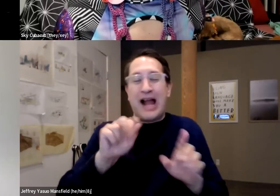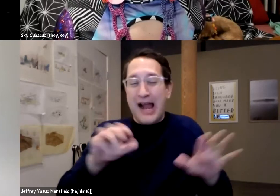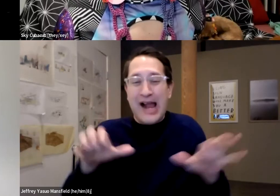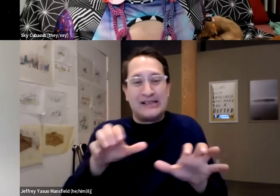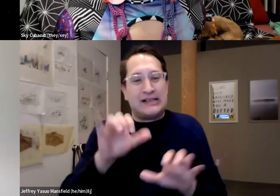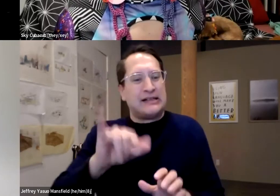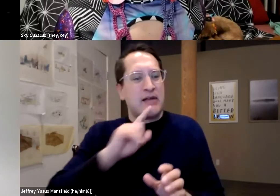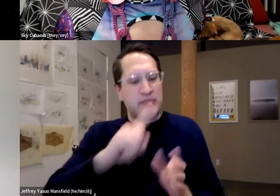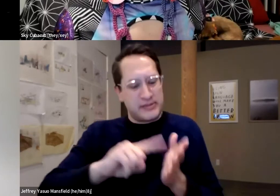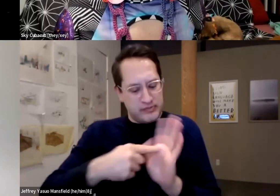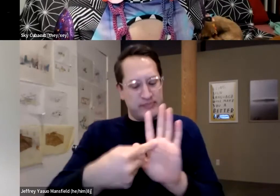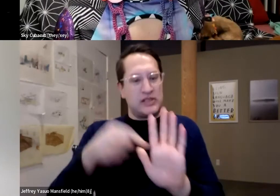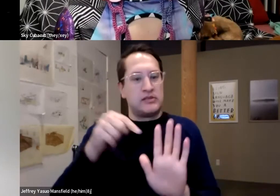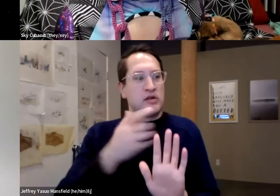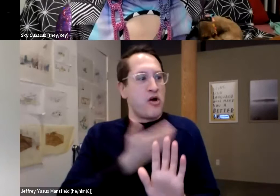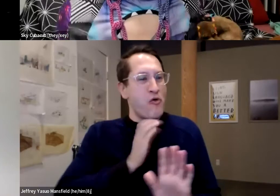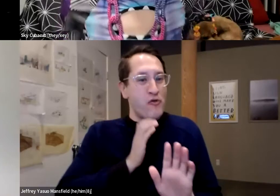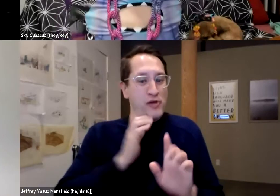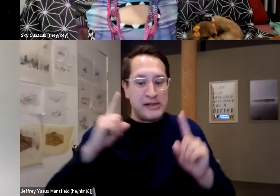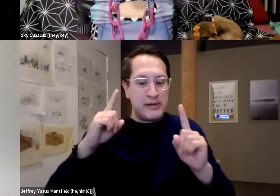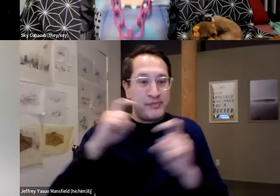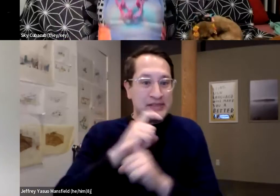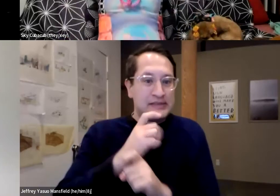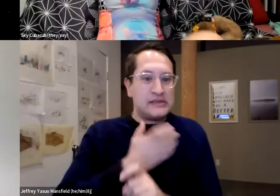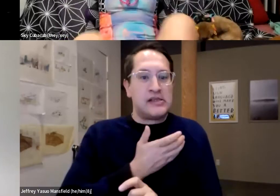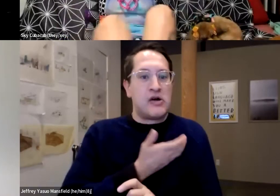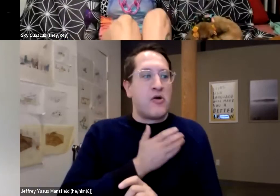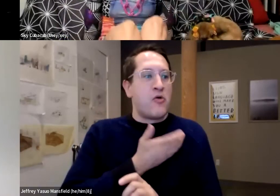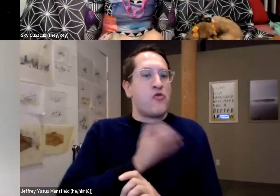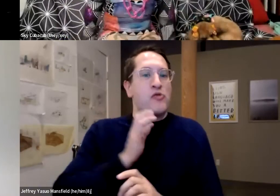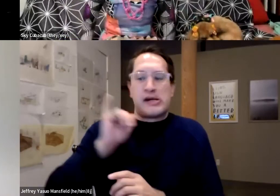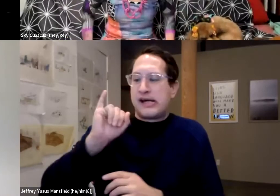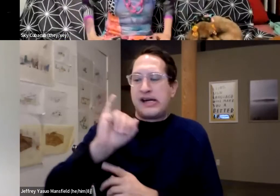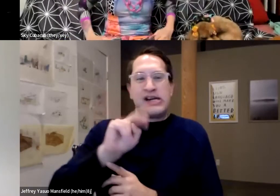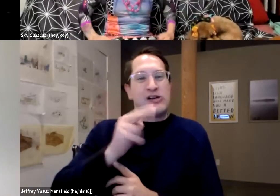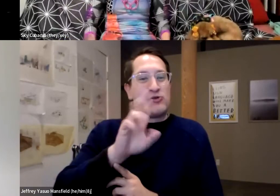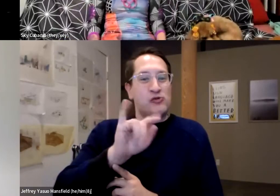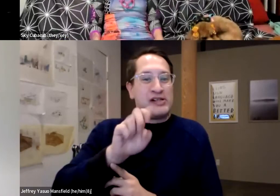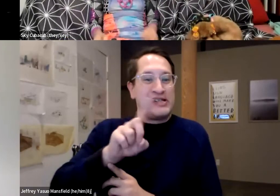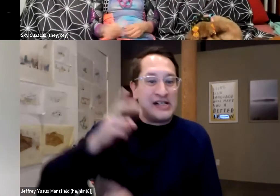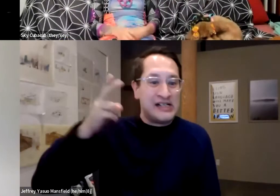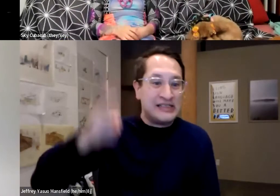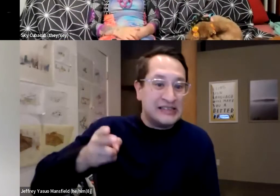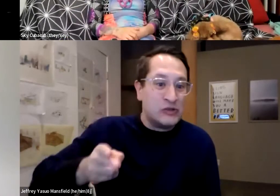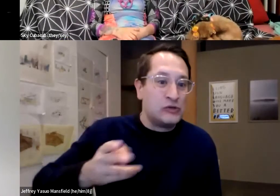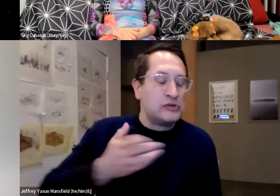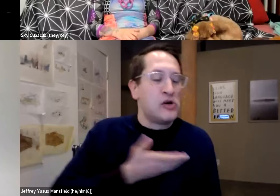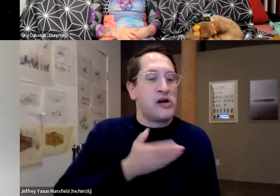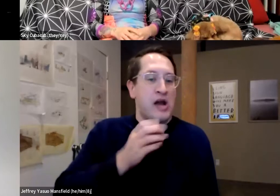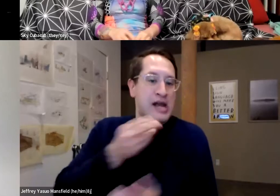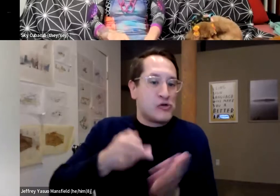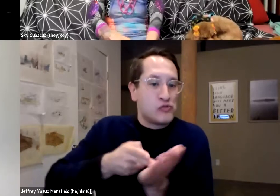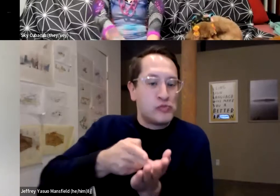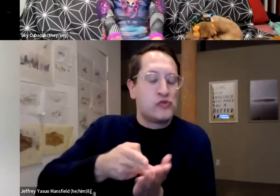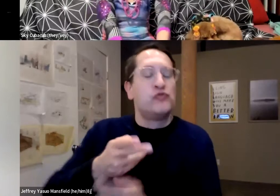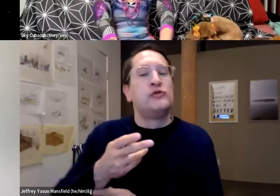I would say, as an action that represents our complexity, our inherited